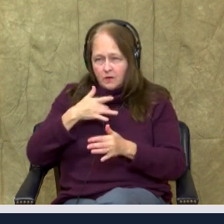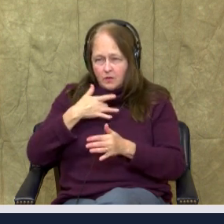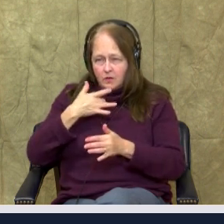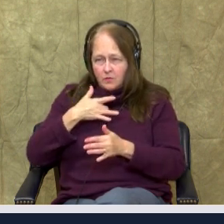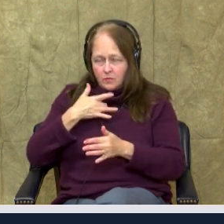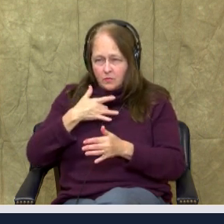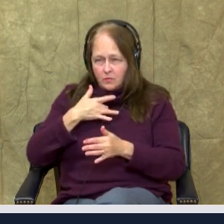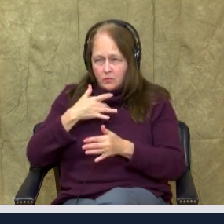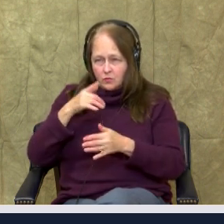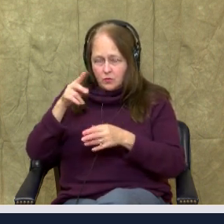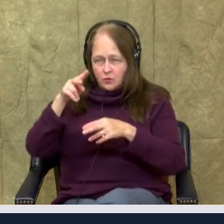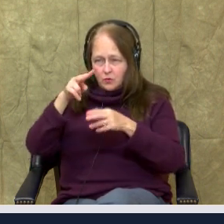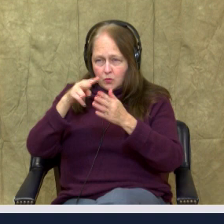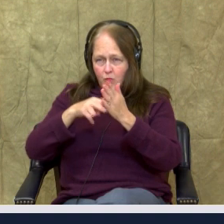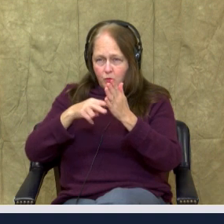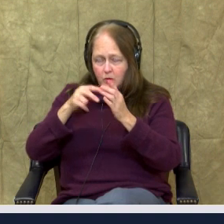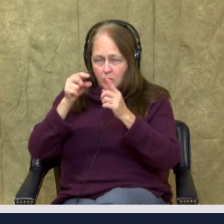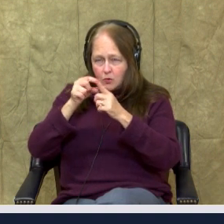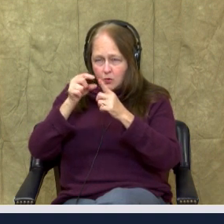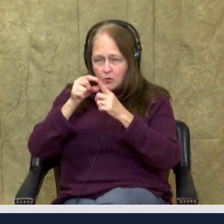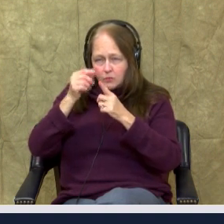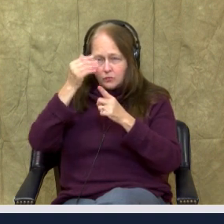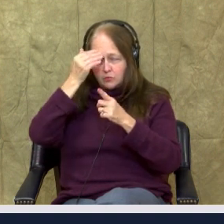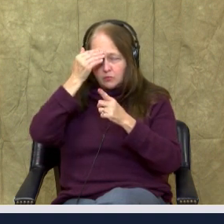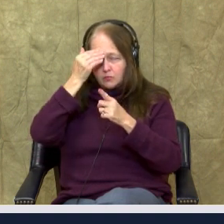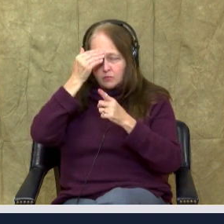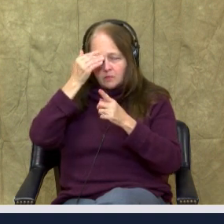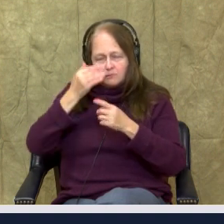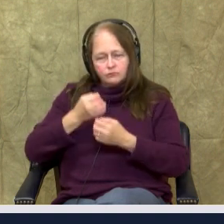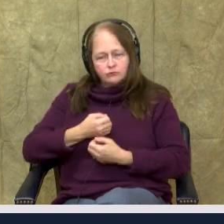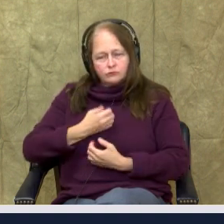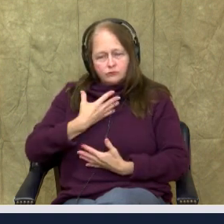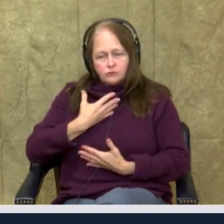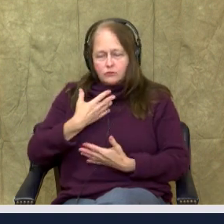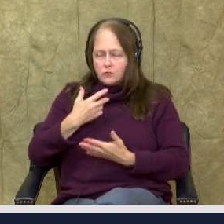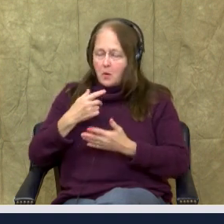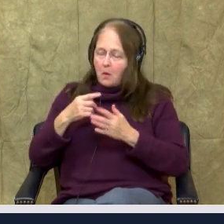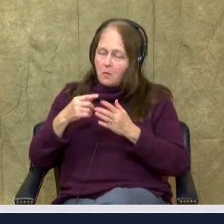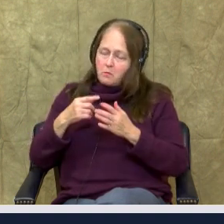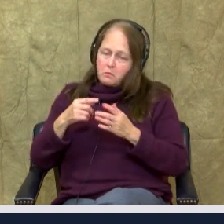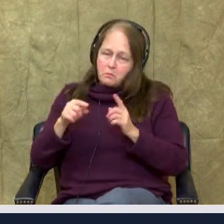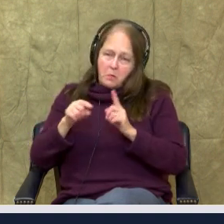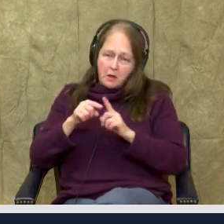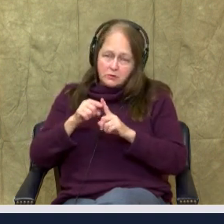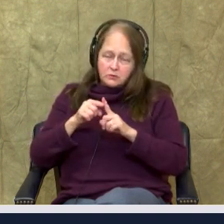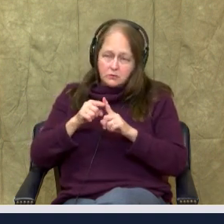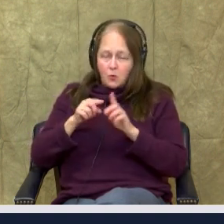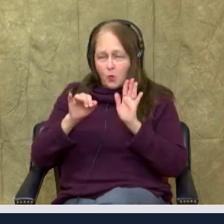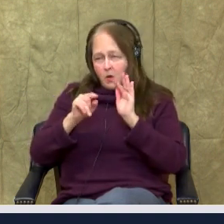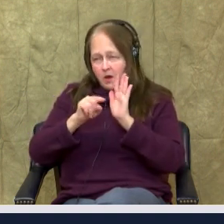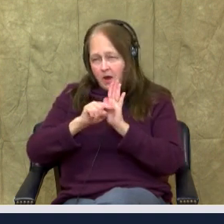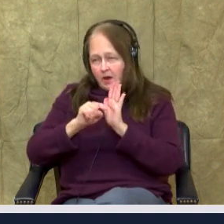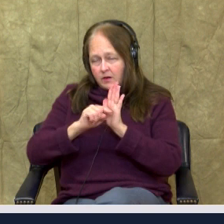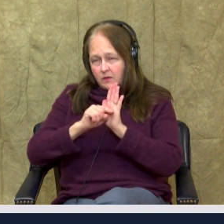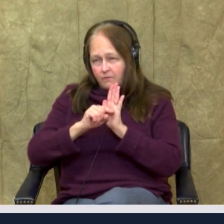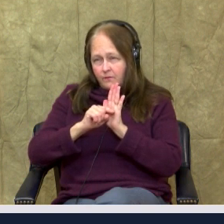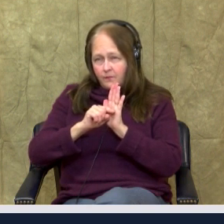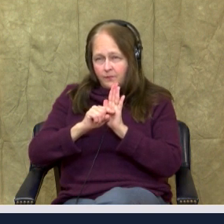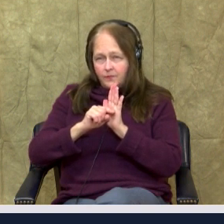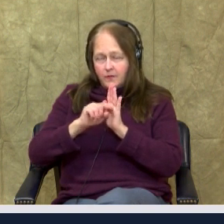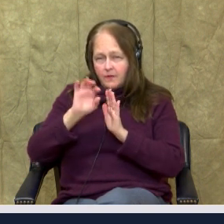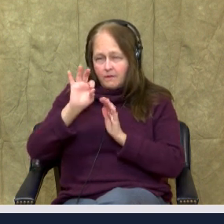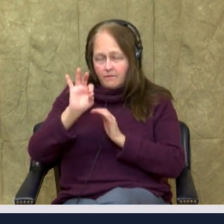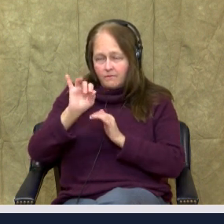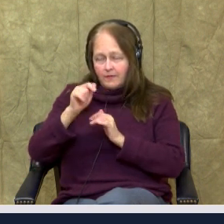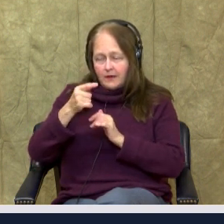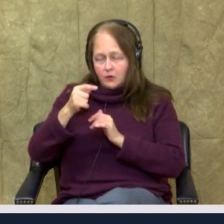when you read the word, you immediately have some sort of feeling, whether it be positive or whether it be negative. Figurative